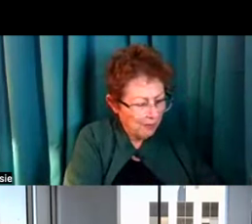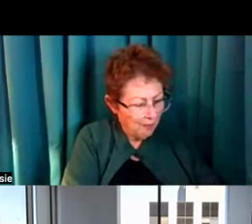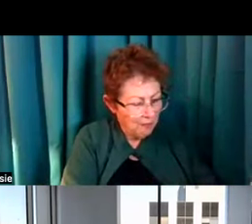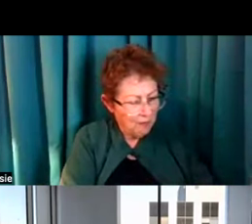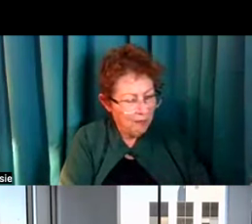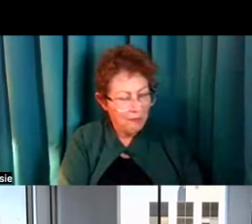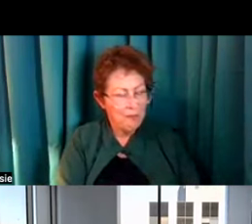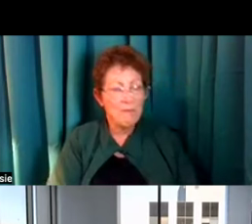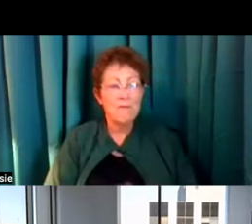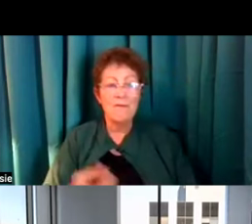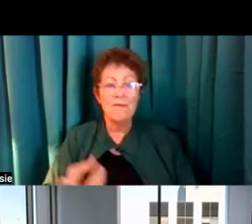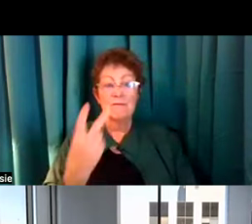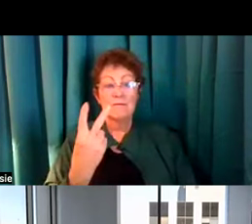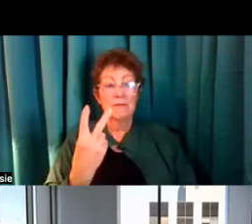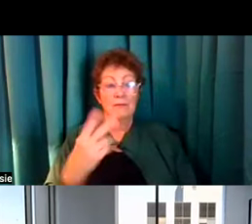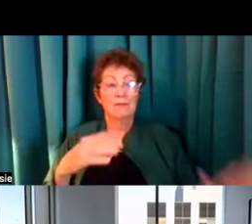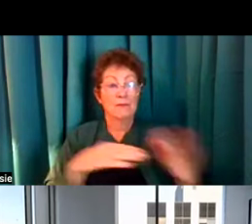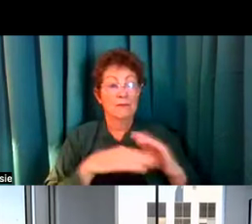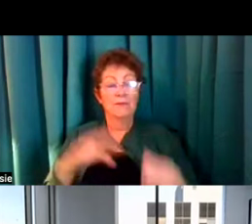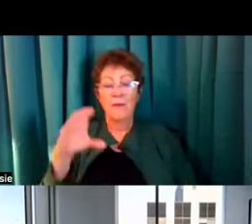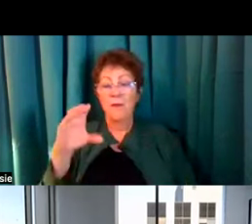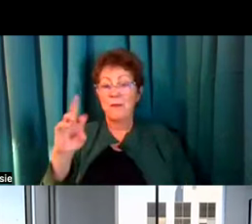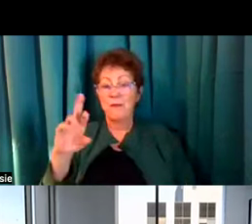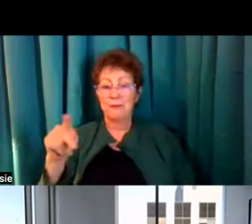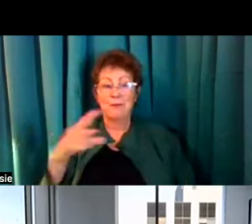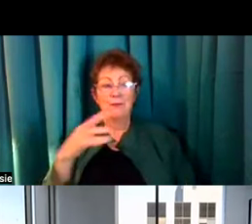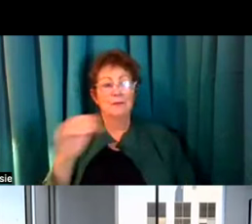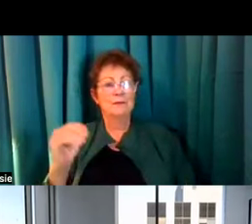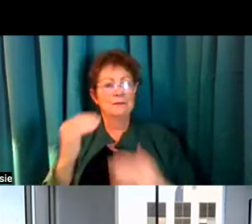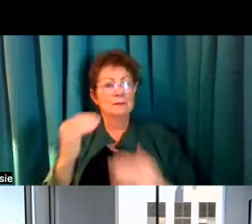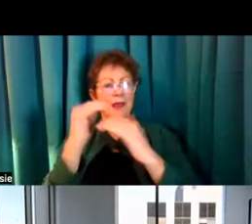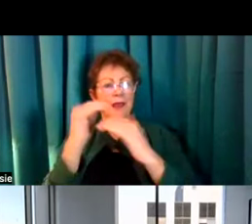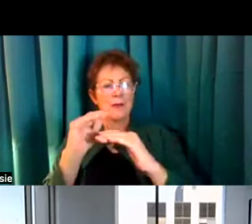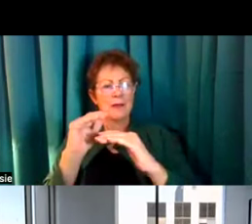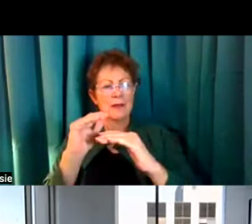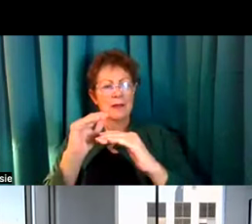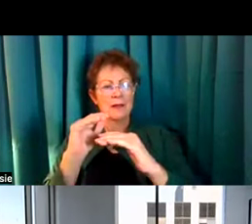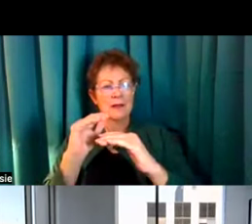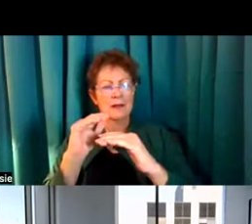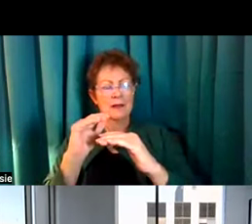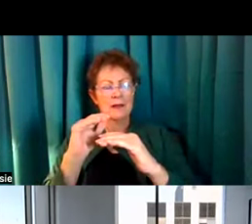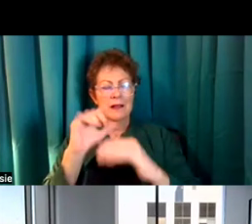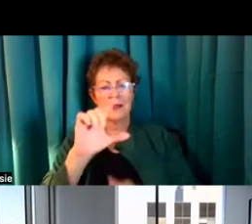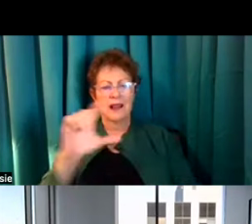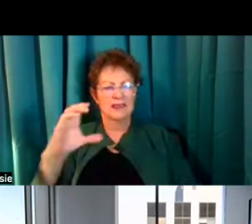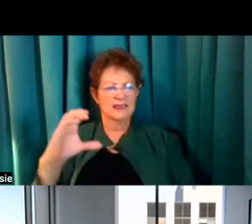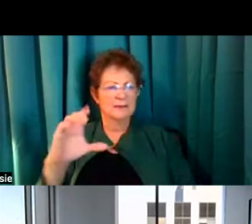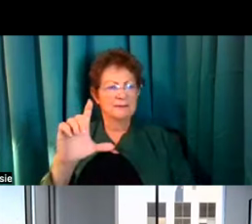most people are probably aware of, are corporations and limited liability companies. We'll go first